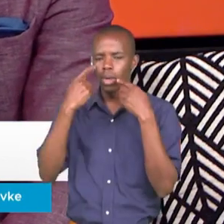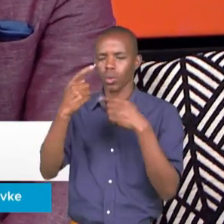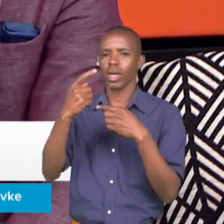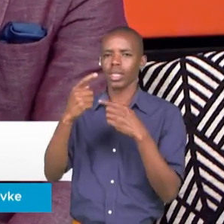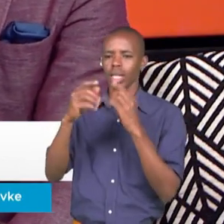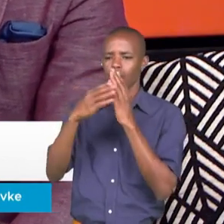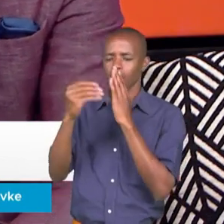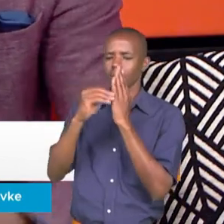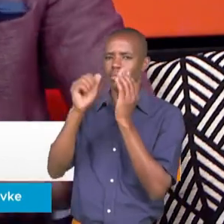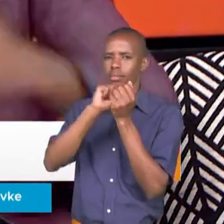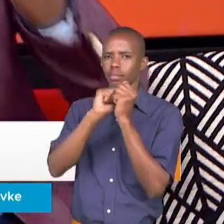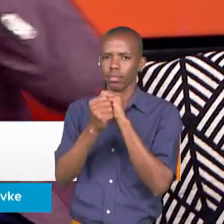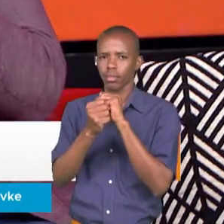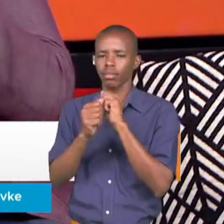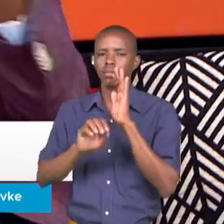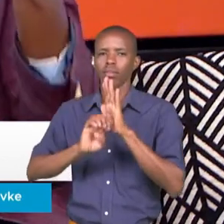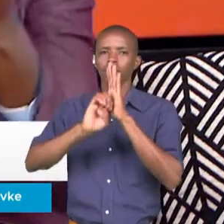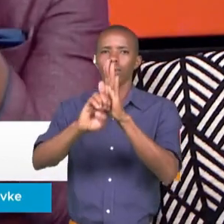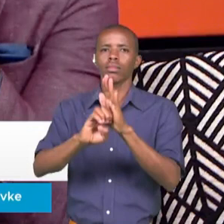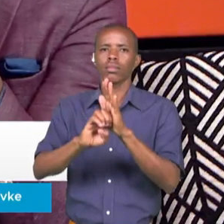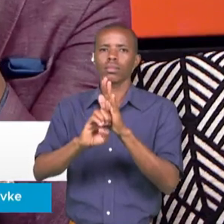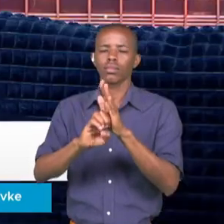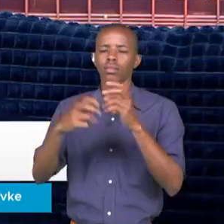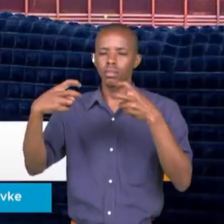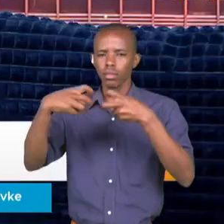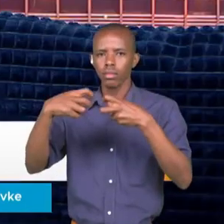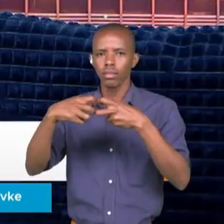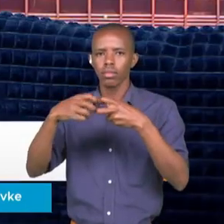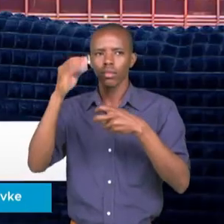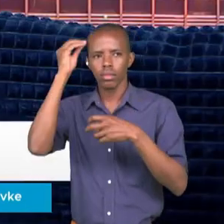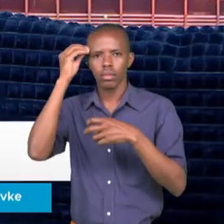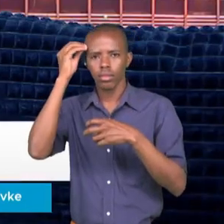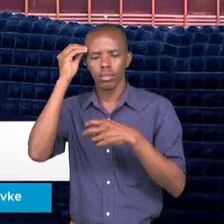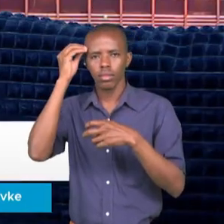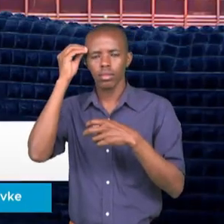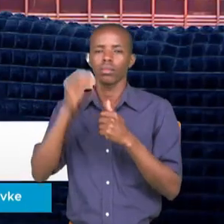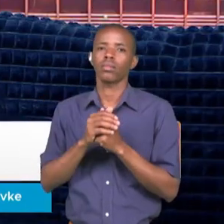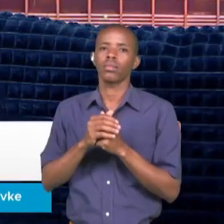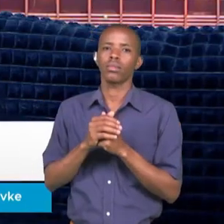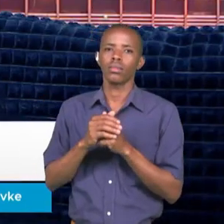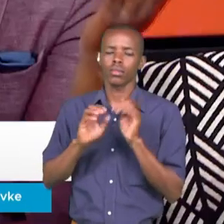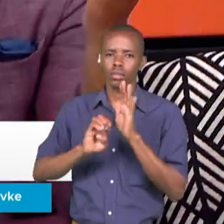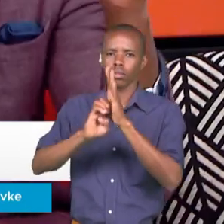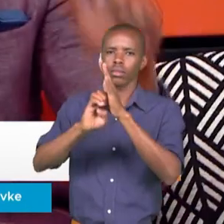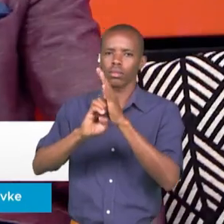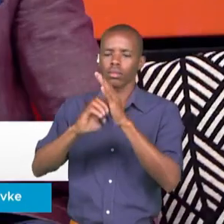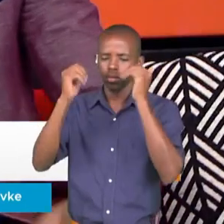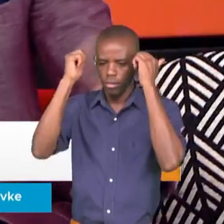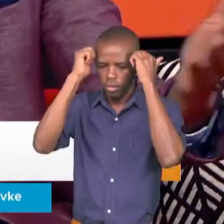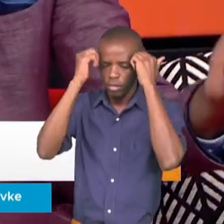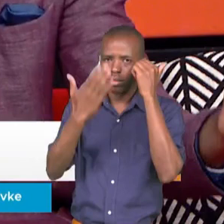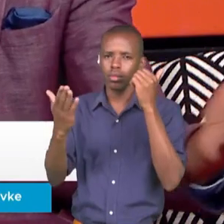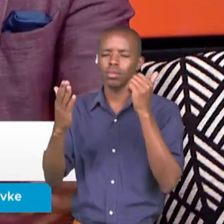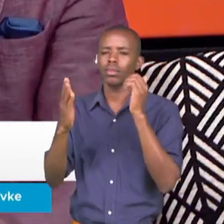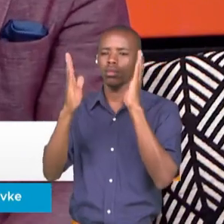actually changing. When you study, for example, engineering, you're going to be an engineer. Mm-hmm. When, you study something like